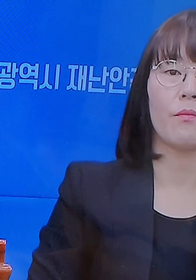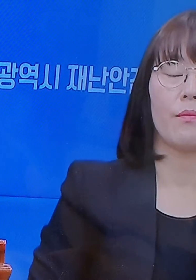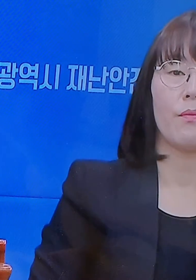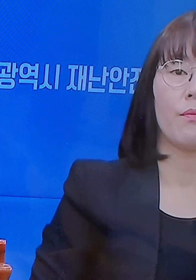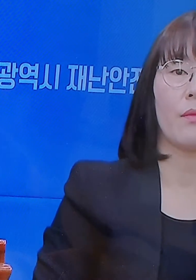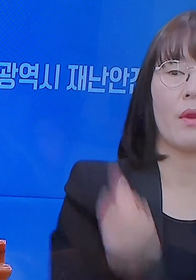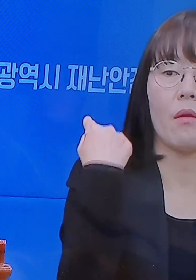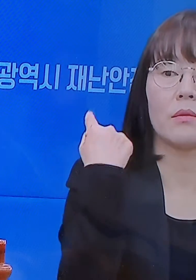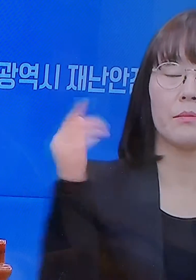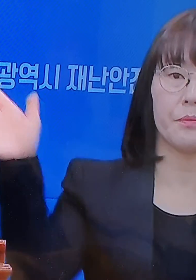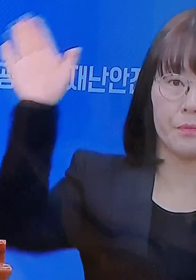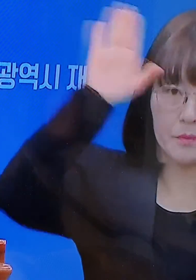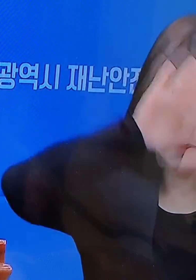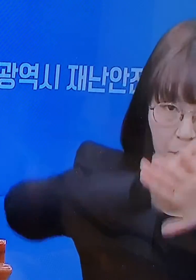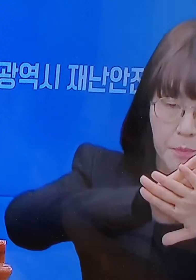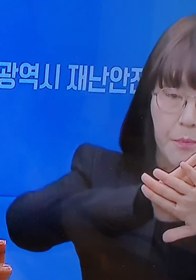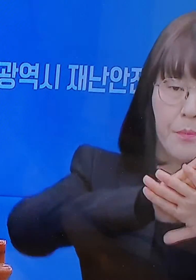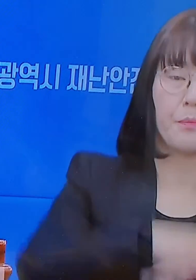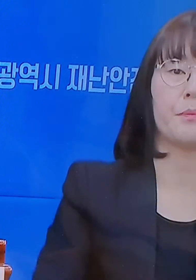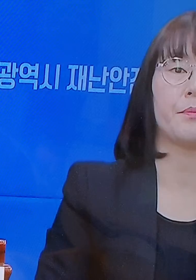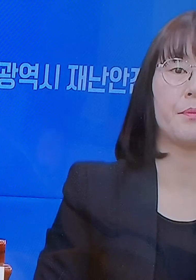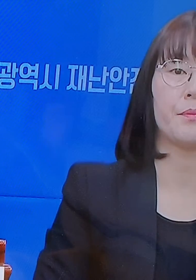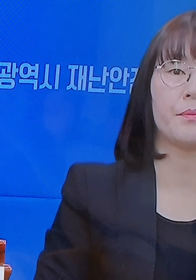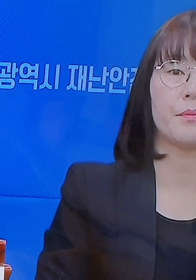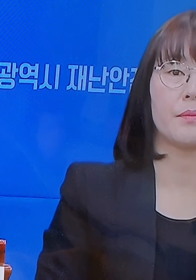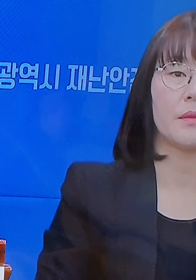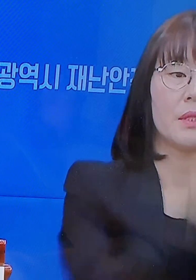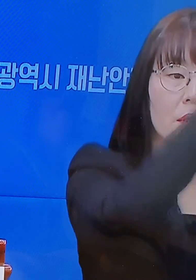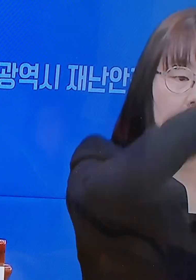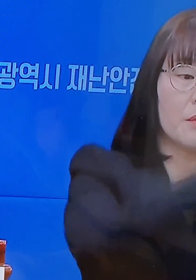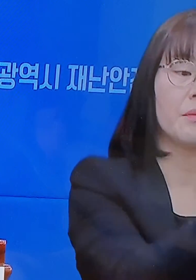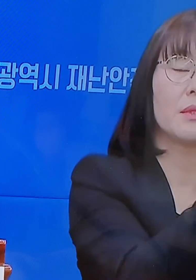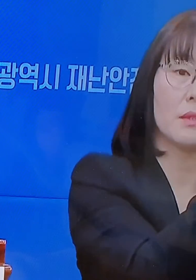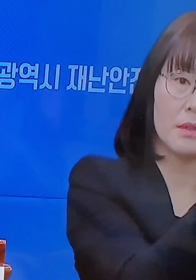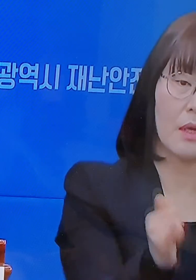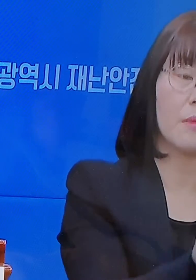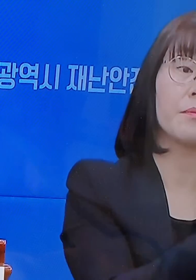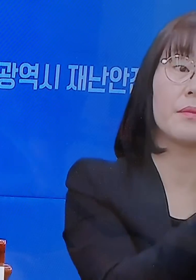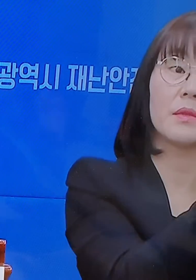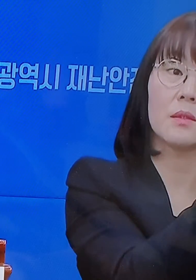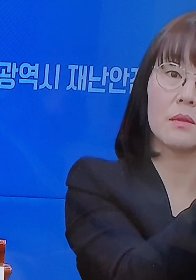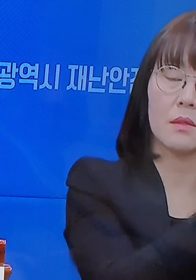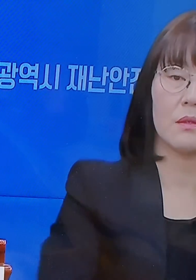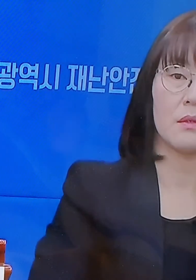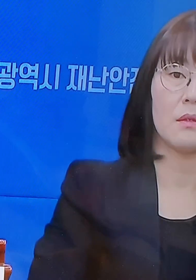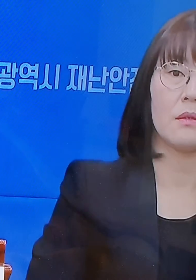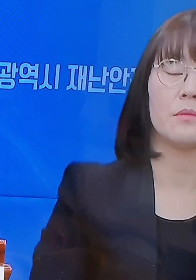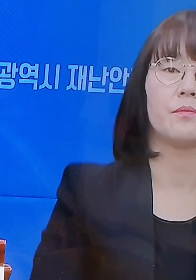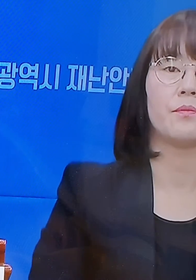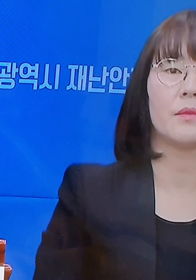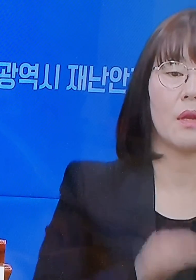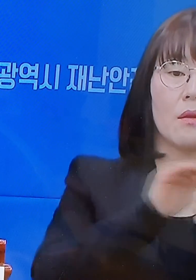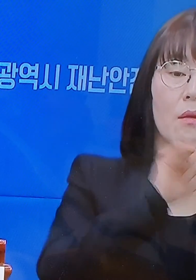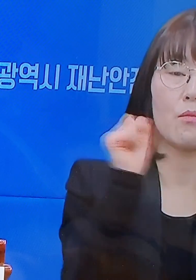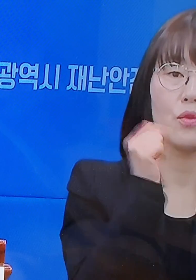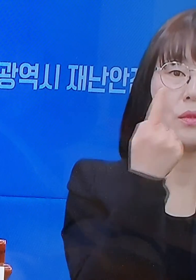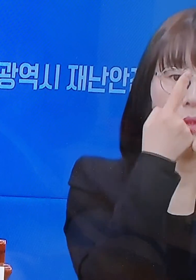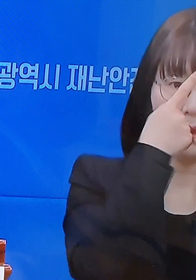attack these days. Just a good way, I think. So I want to share it with you. Thank you.